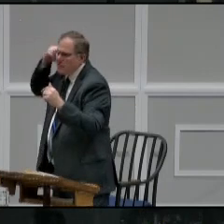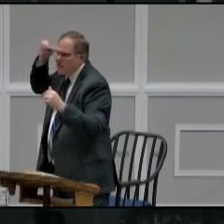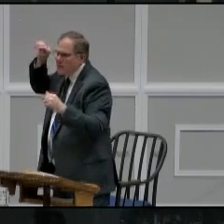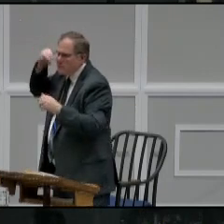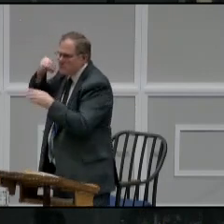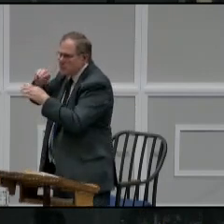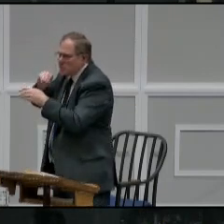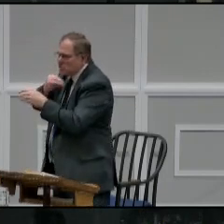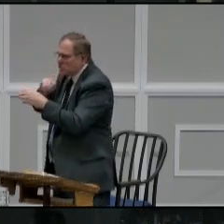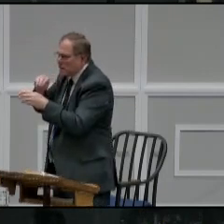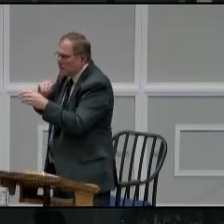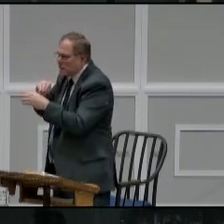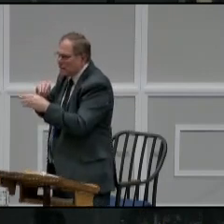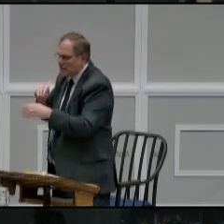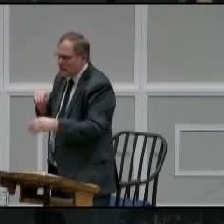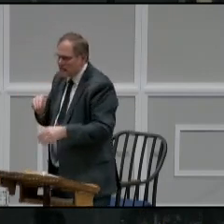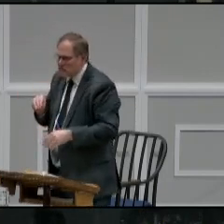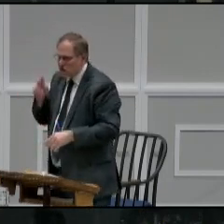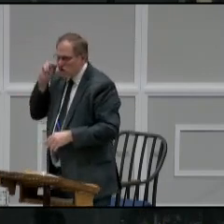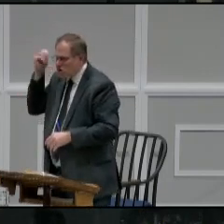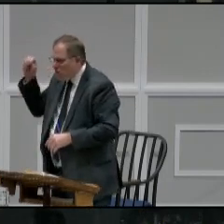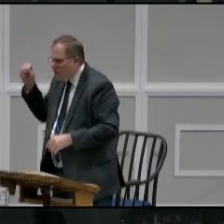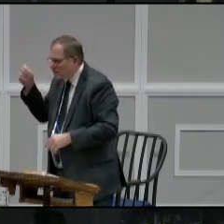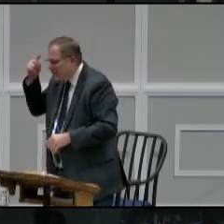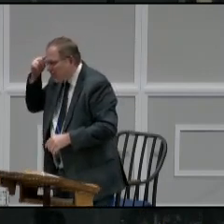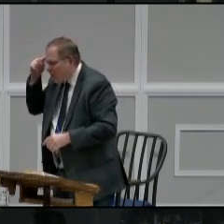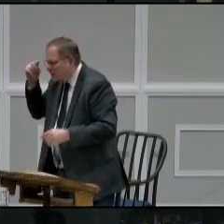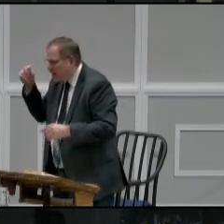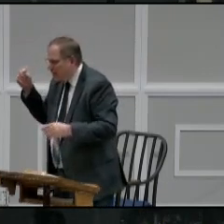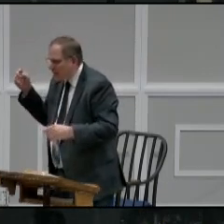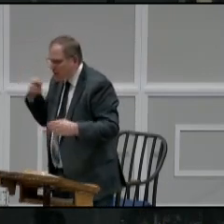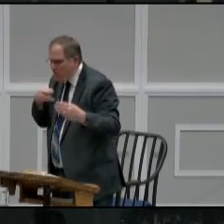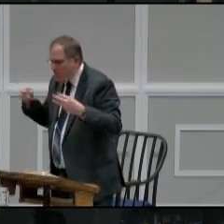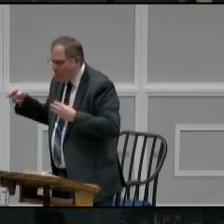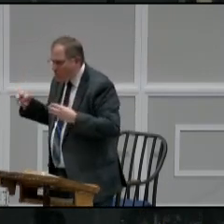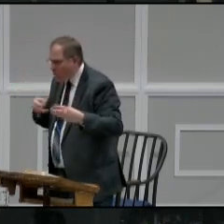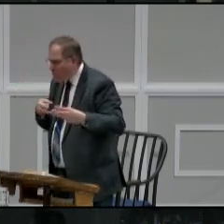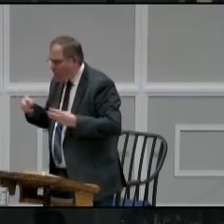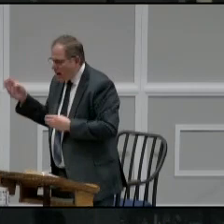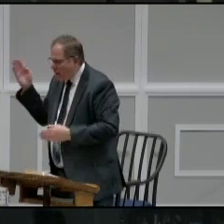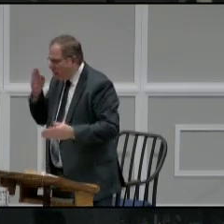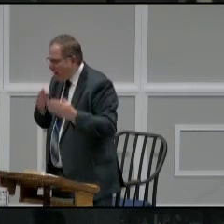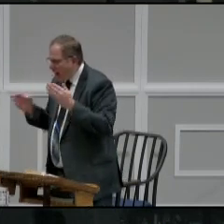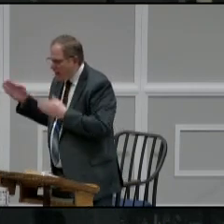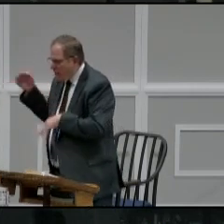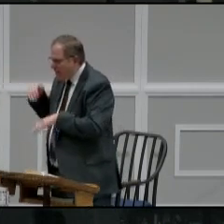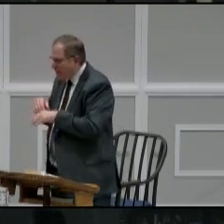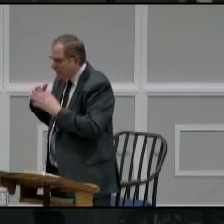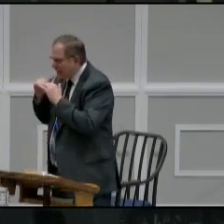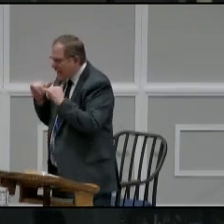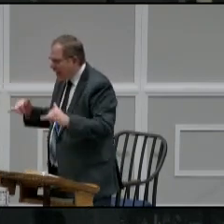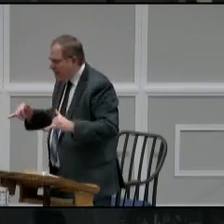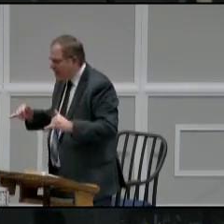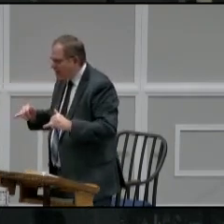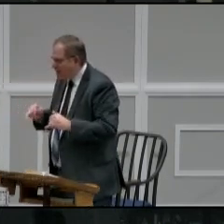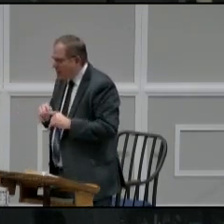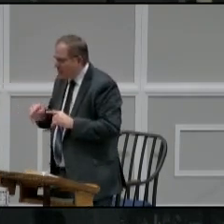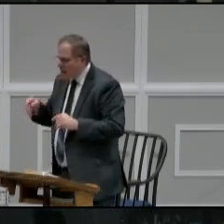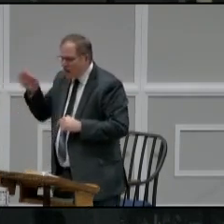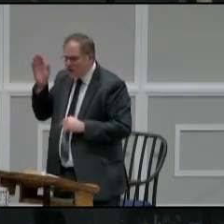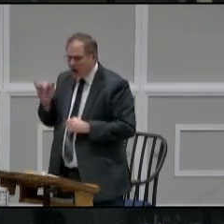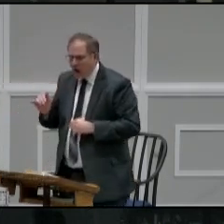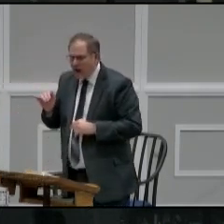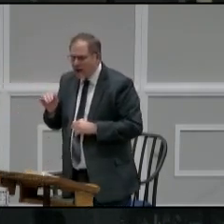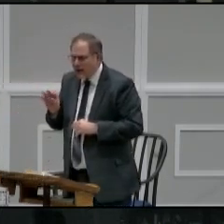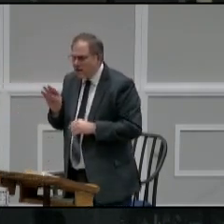music is pure and lovely, and it points your eyes to Him, and it gets you meditating on Him and His attributes and His goodness. But the